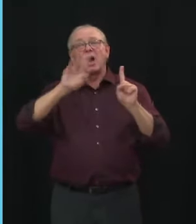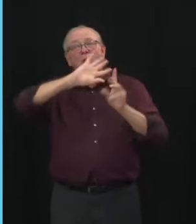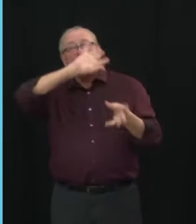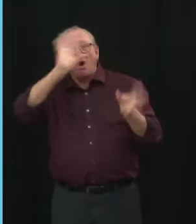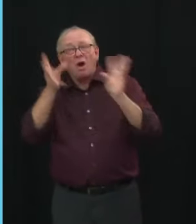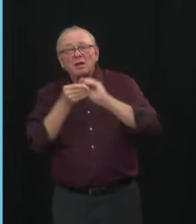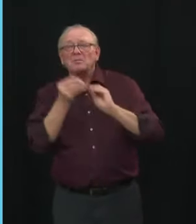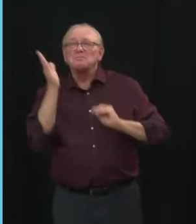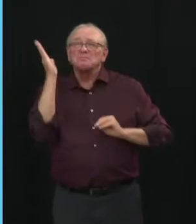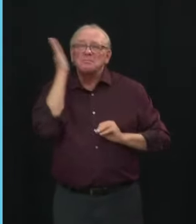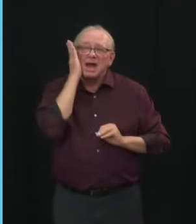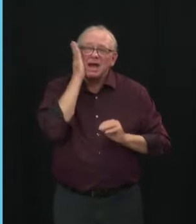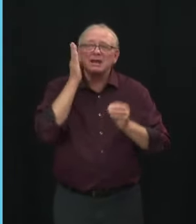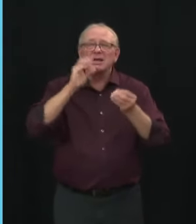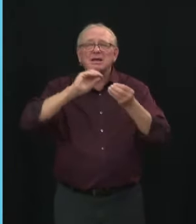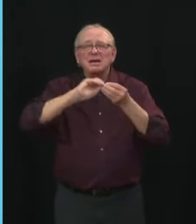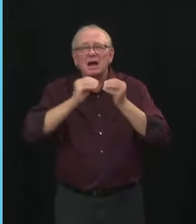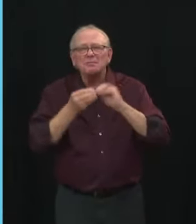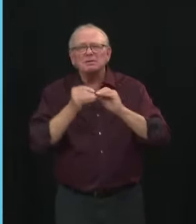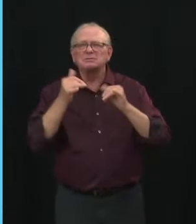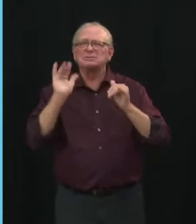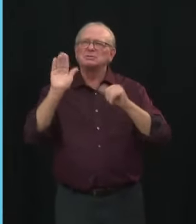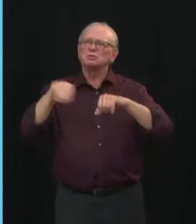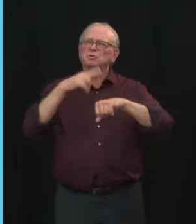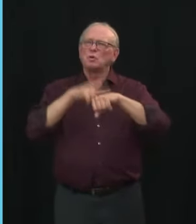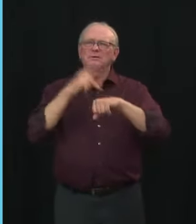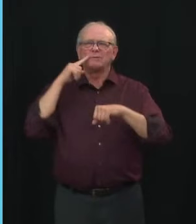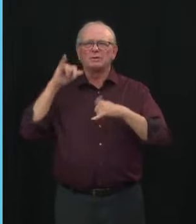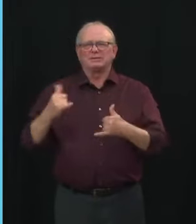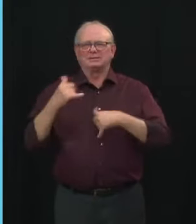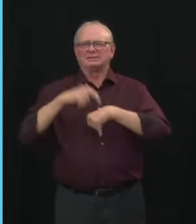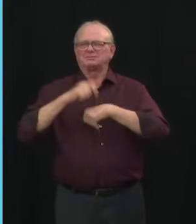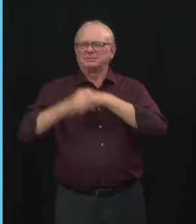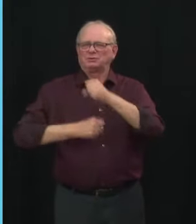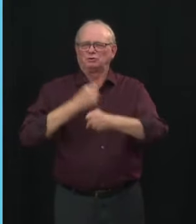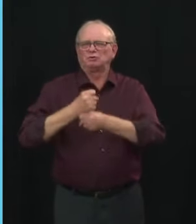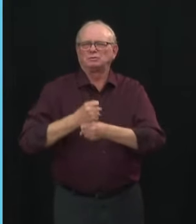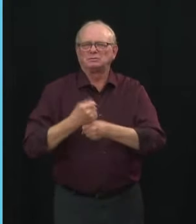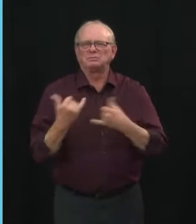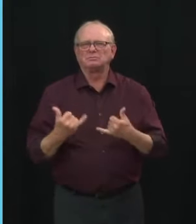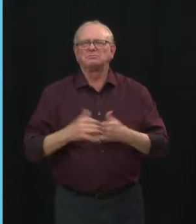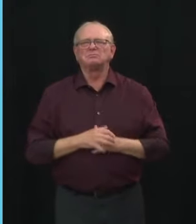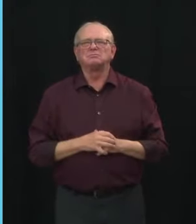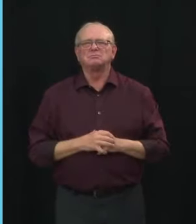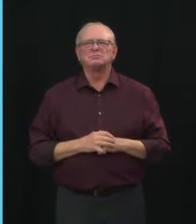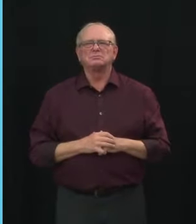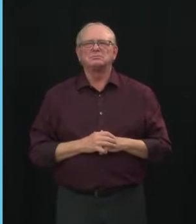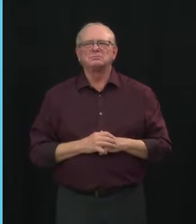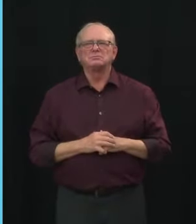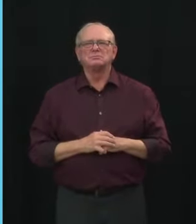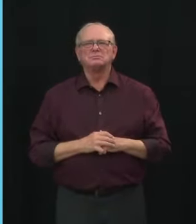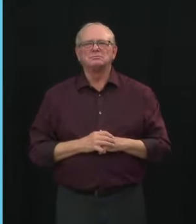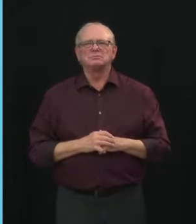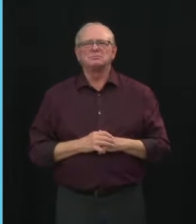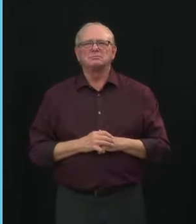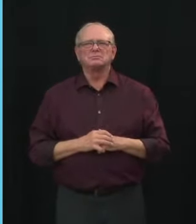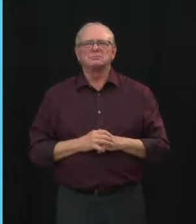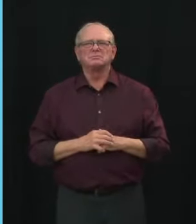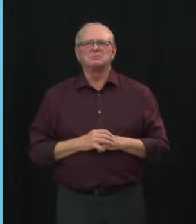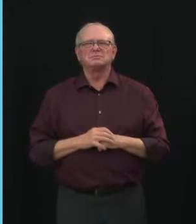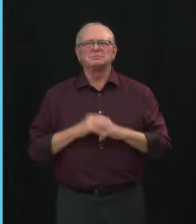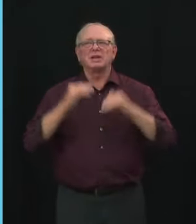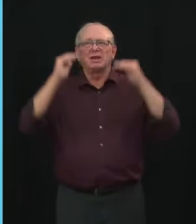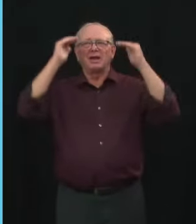and normal for this time of year. A couple of other key points. First, there were 167 patients in our adult